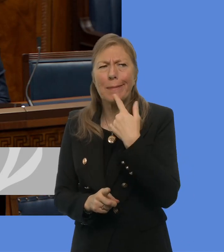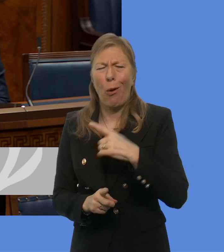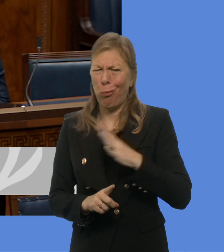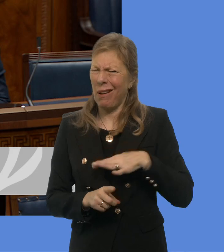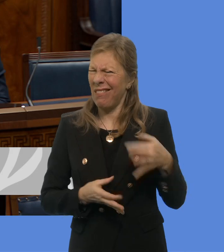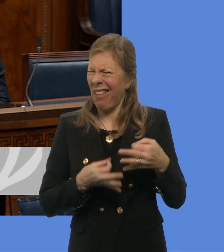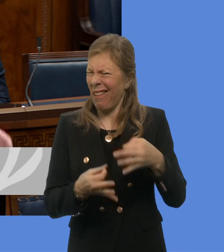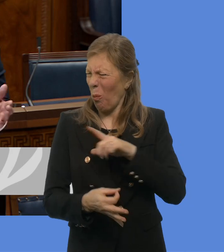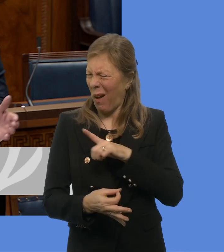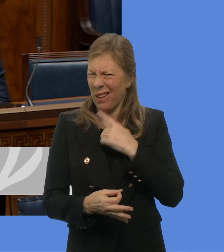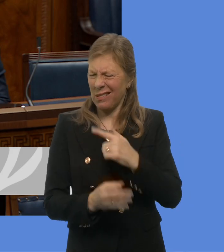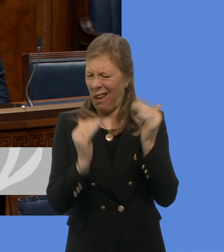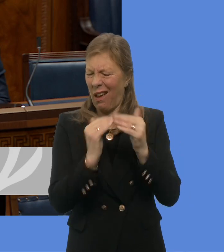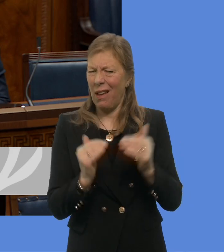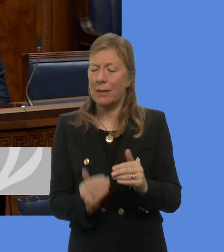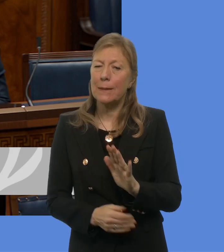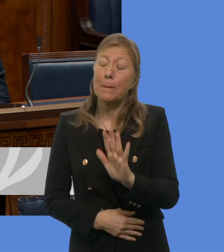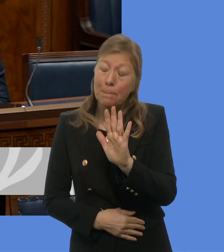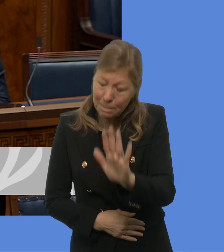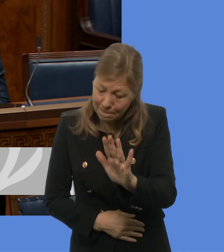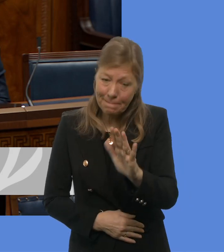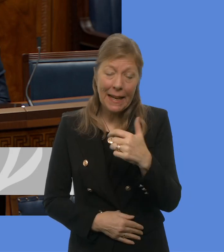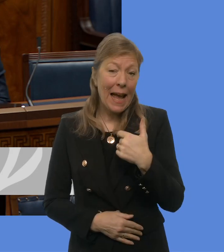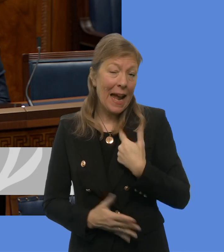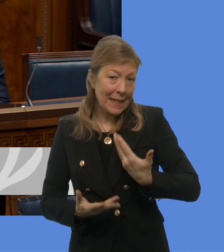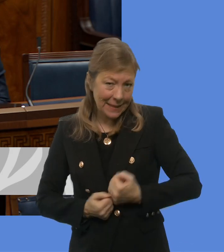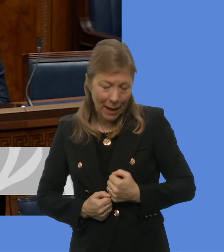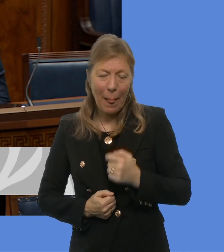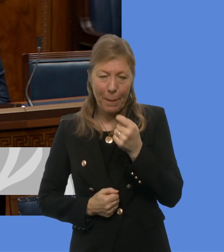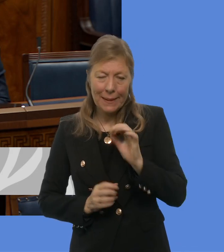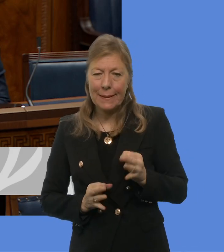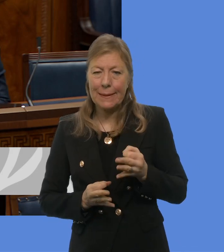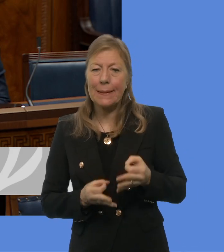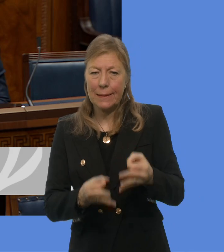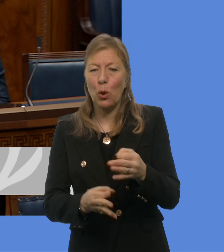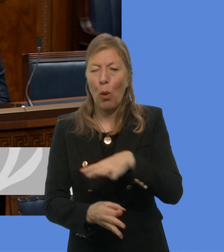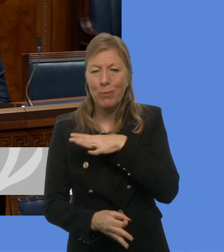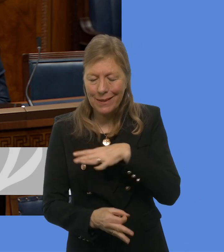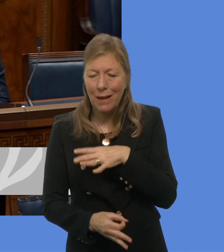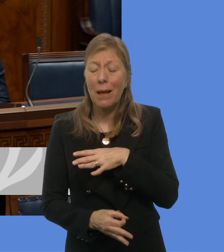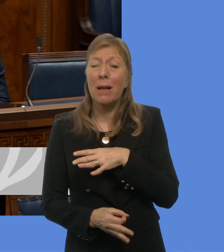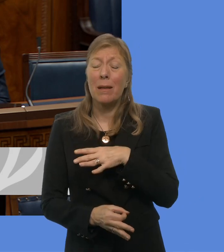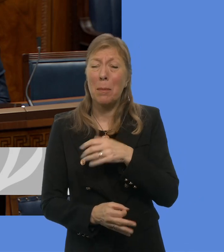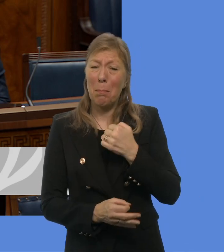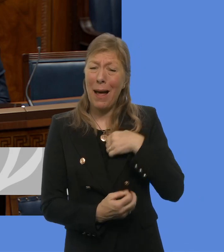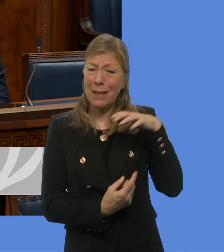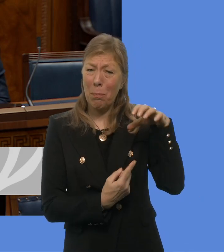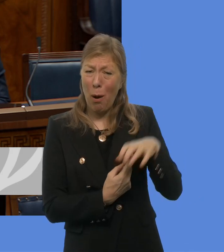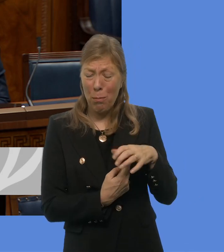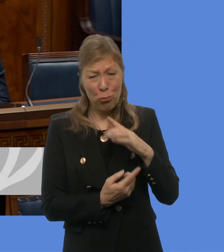can make that argument, which I'm more than happy to listen to. But I would say, in defence of the department, it's a complex